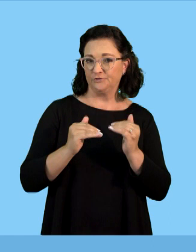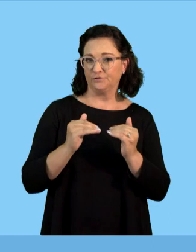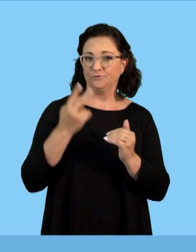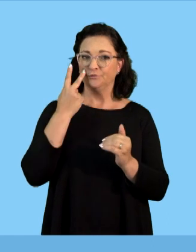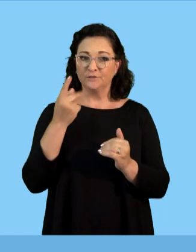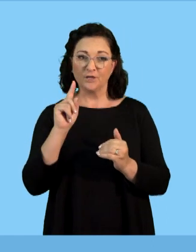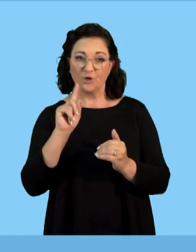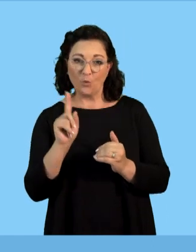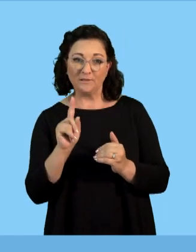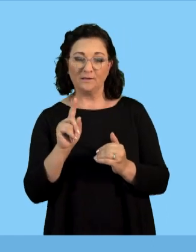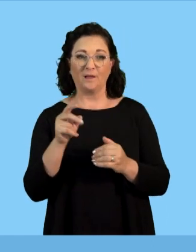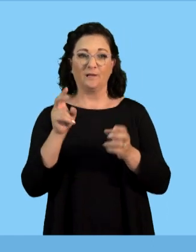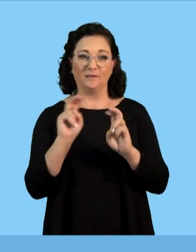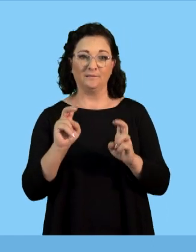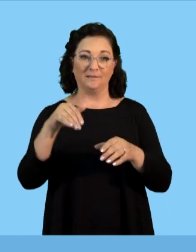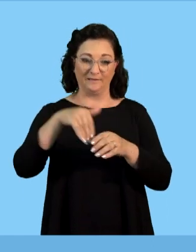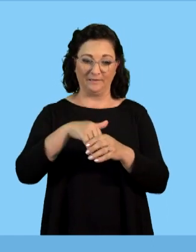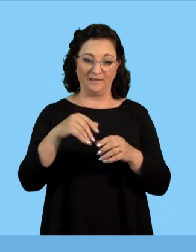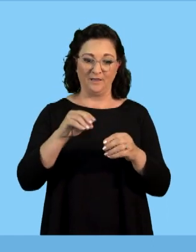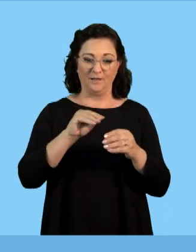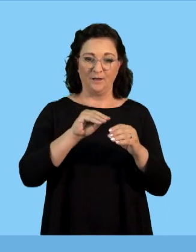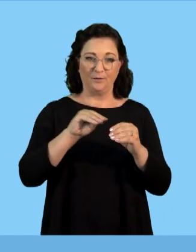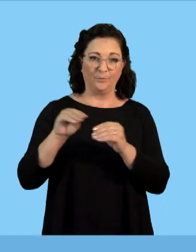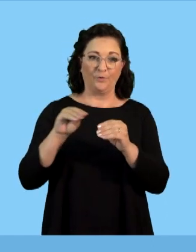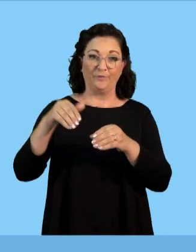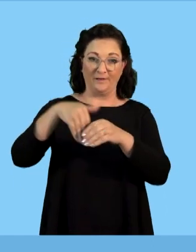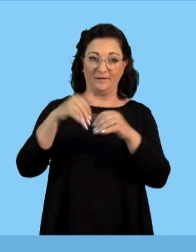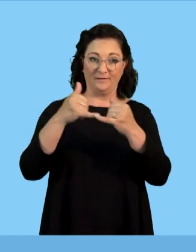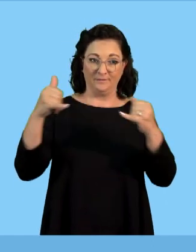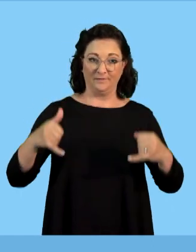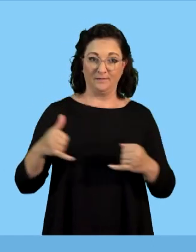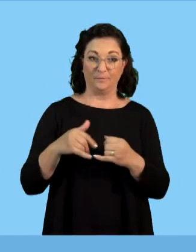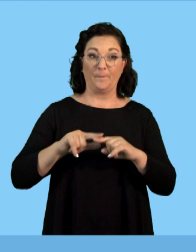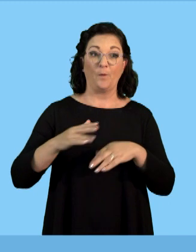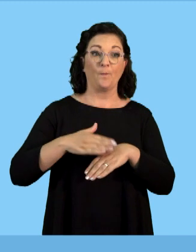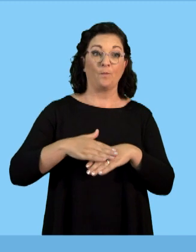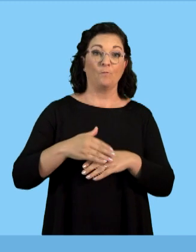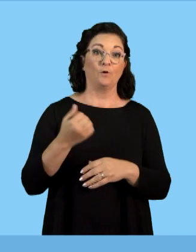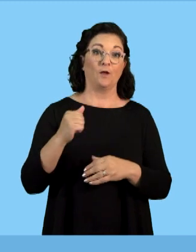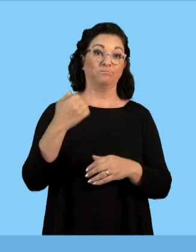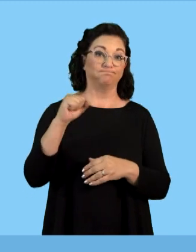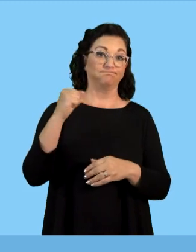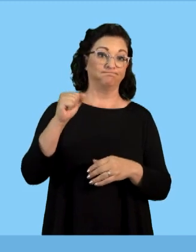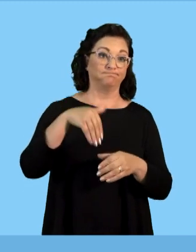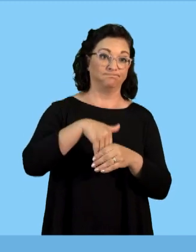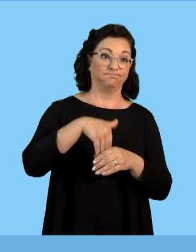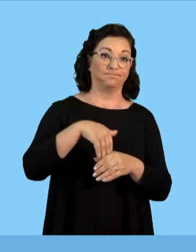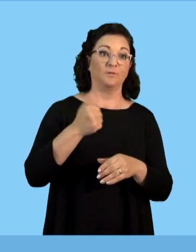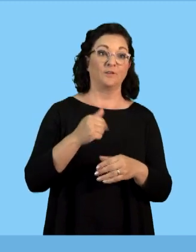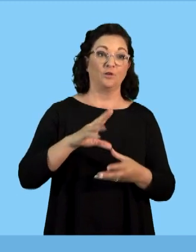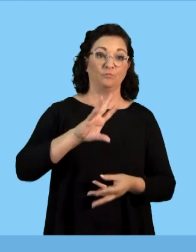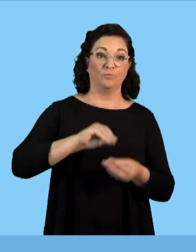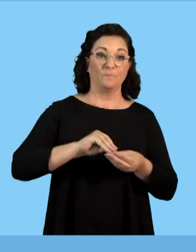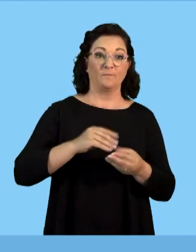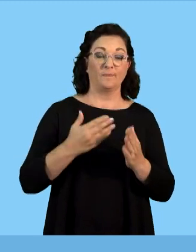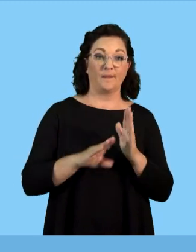circuit. And then number three, as more resistors are added in series, the total resistance of the circuit